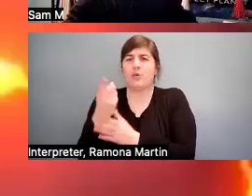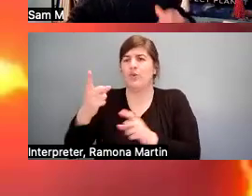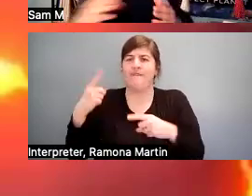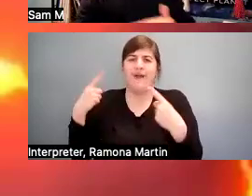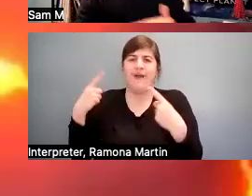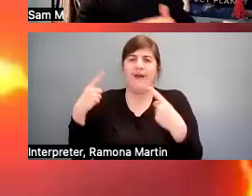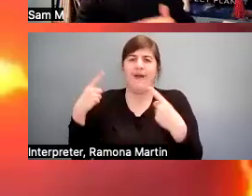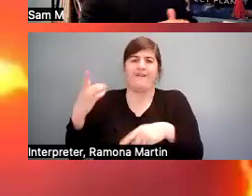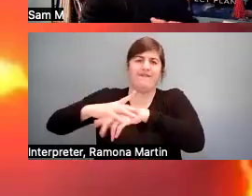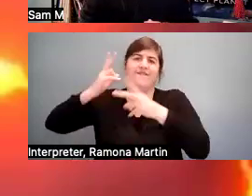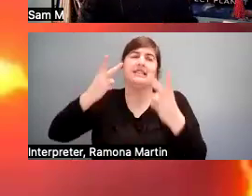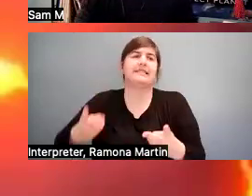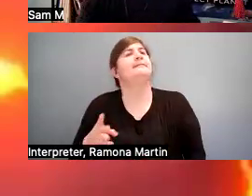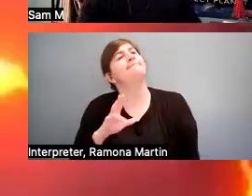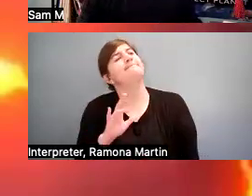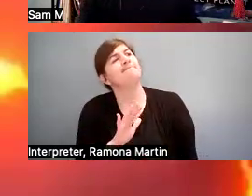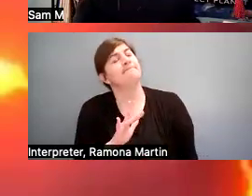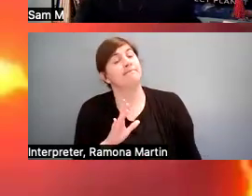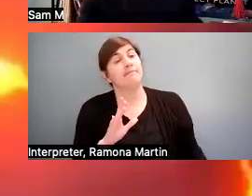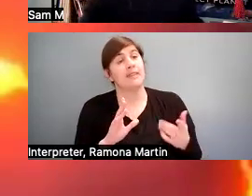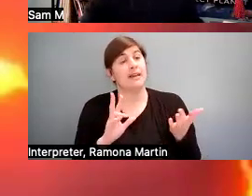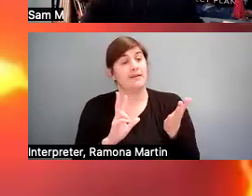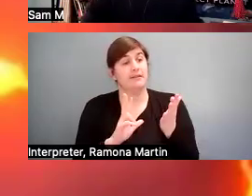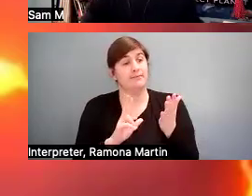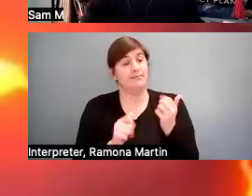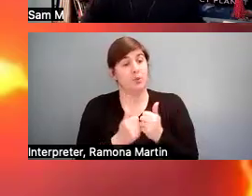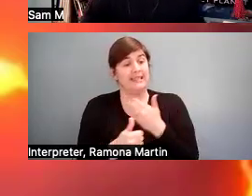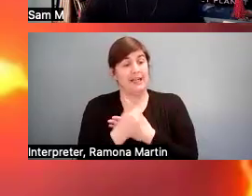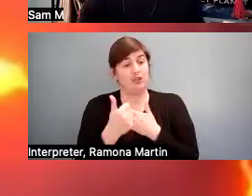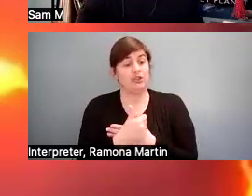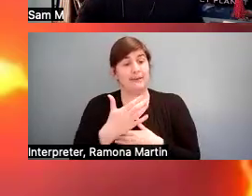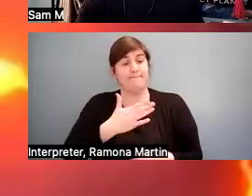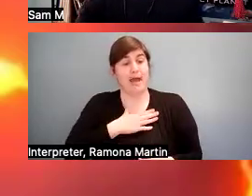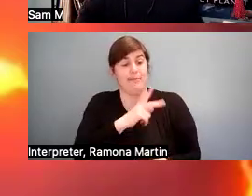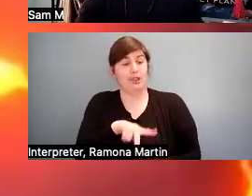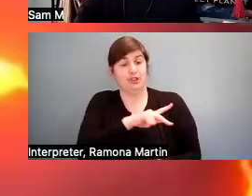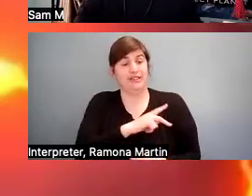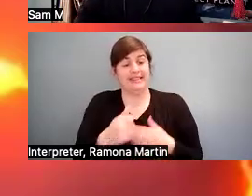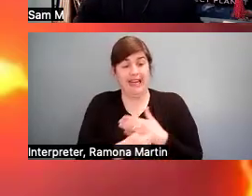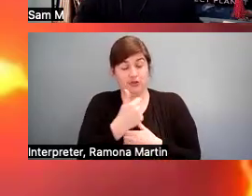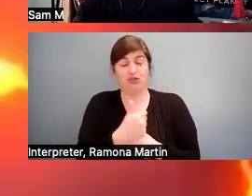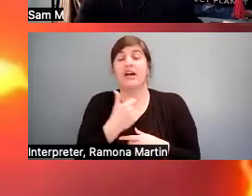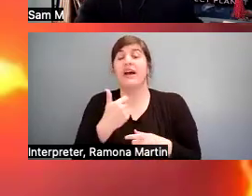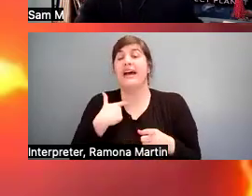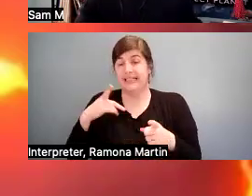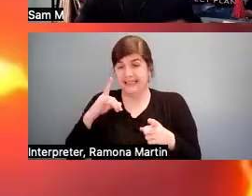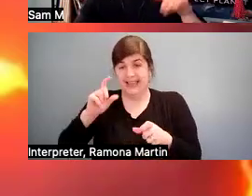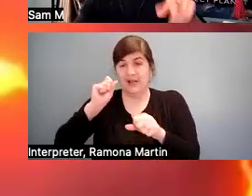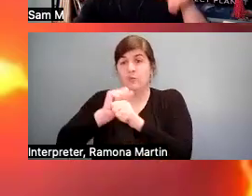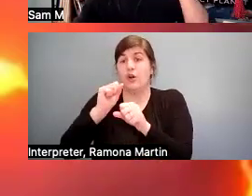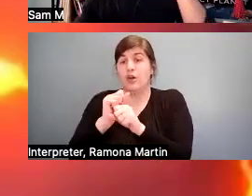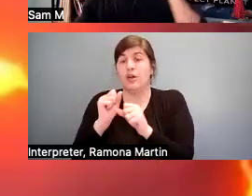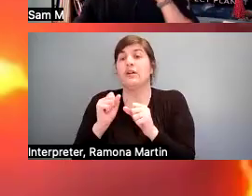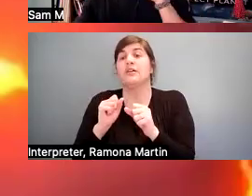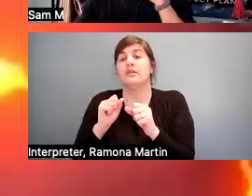dangerous volcano I've ever visited. In terms of my personal danger from visiting it, so I have worked on the